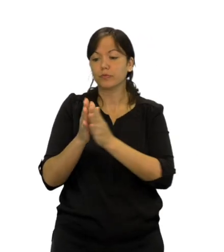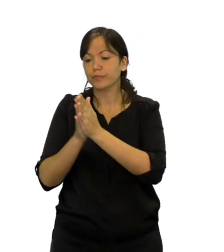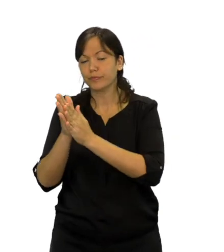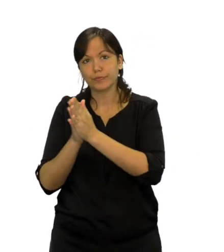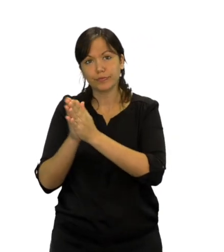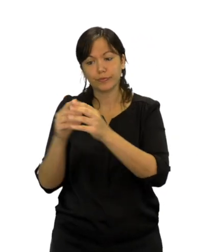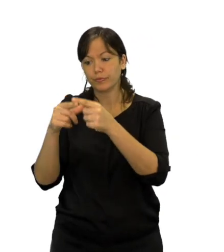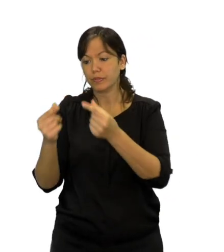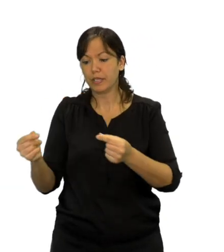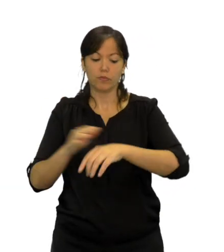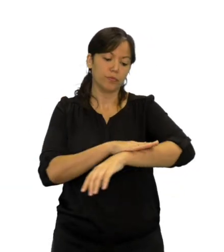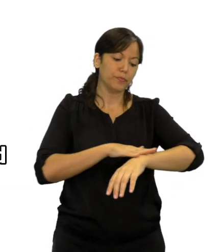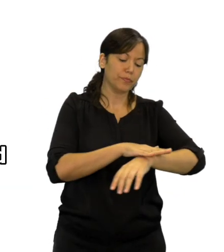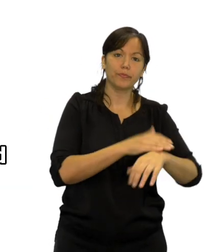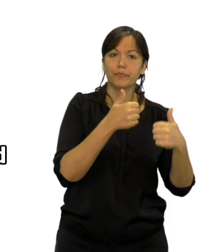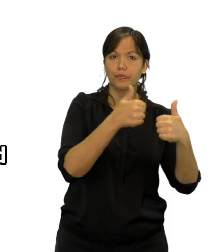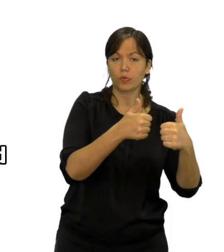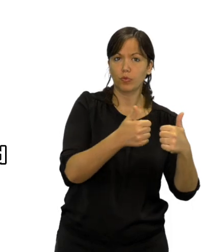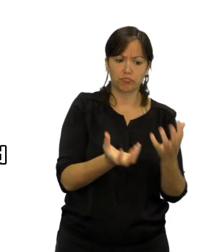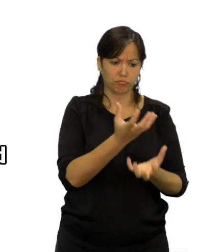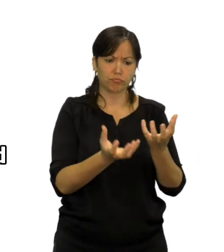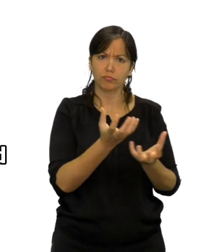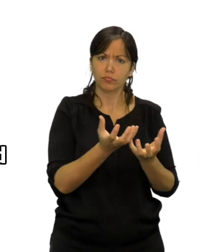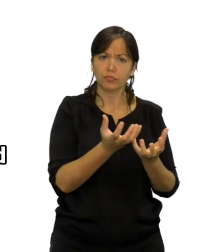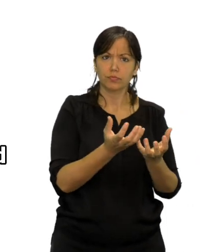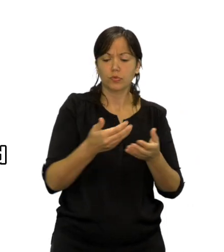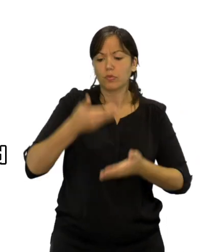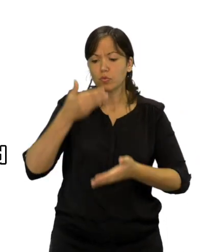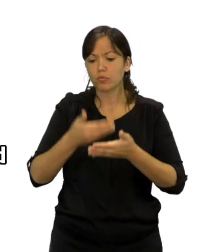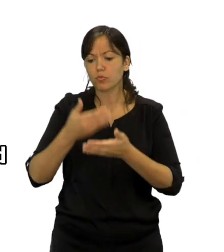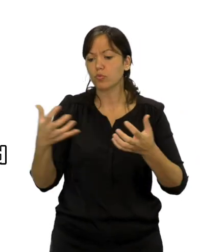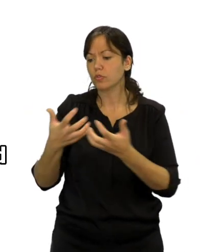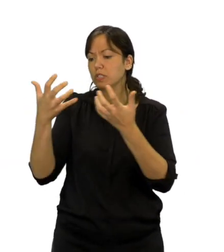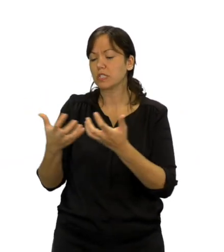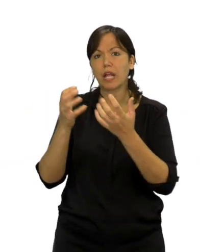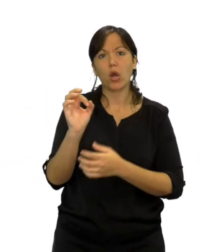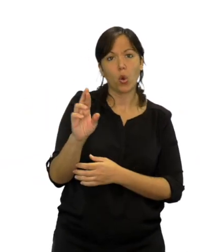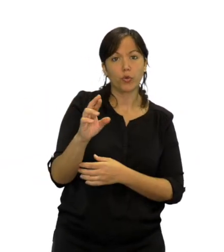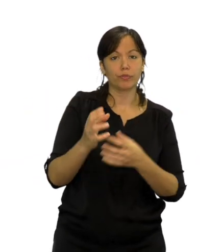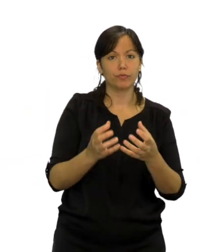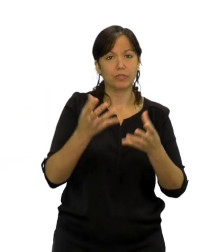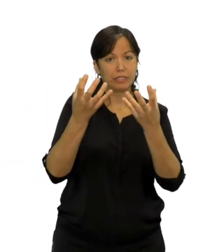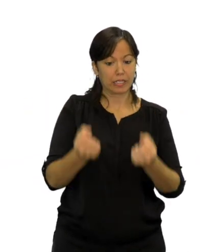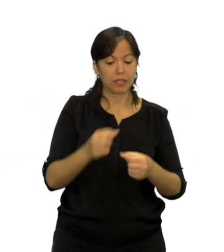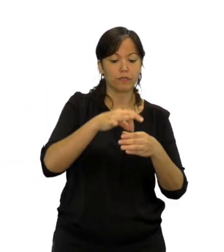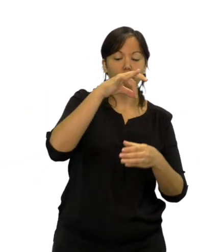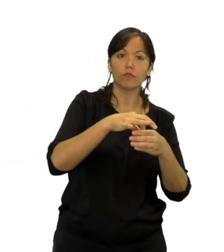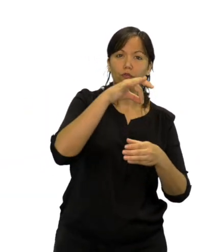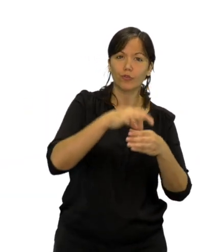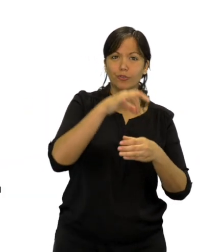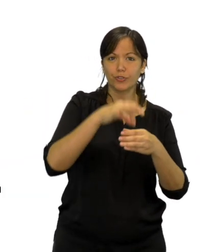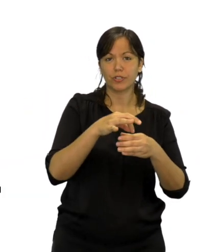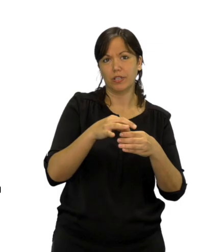Juice is obtained from the leaves. They can also be boiled and combined with soups and salads, or dried and used for